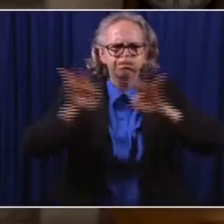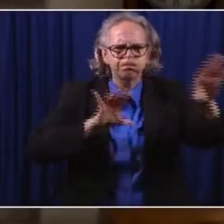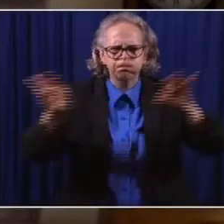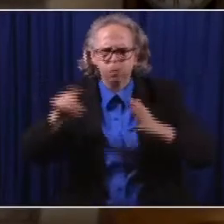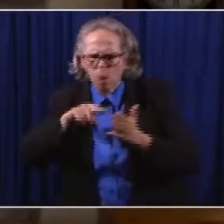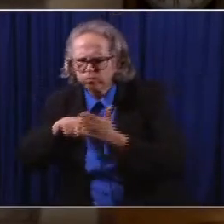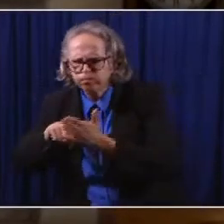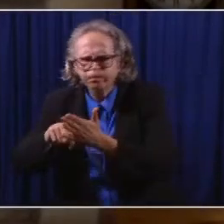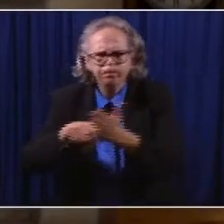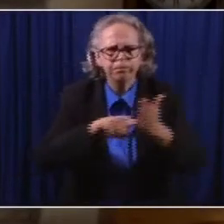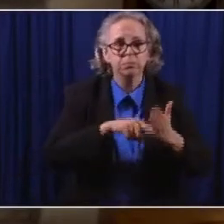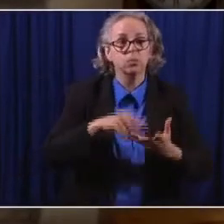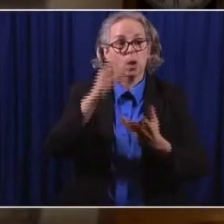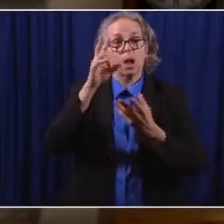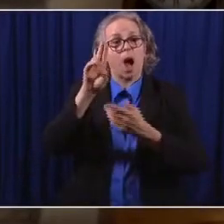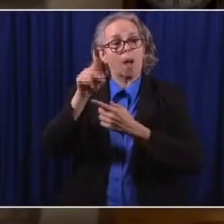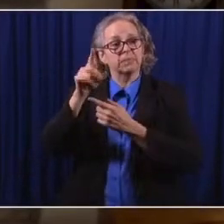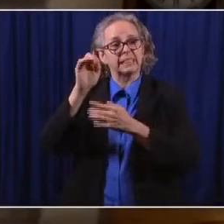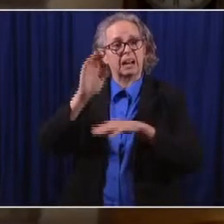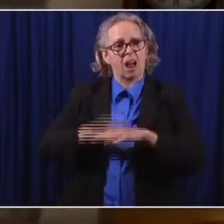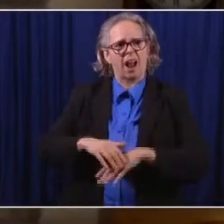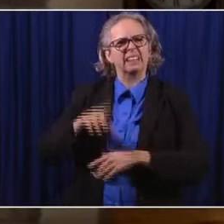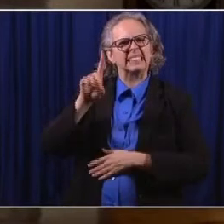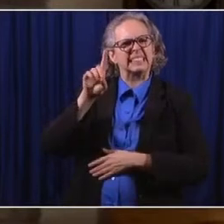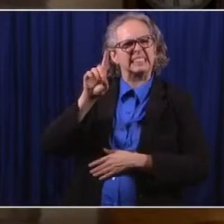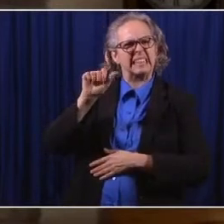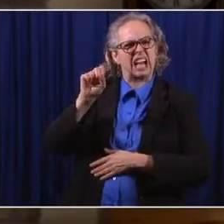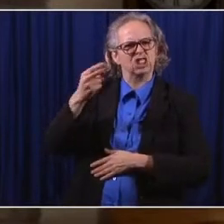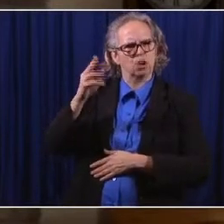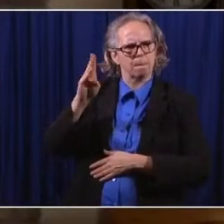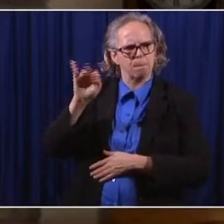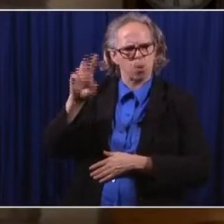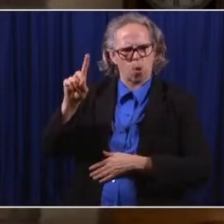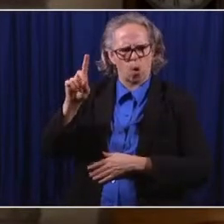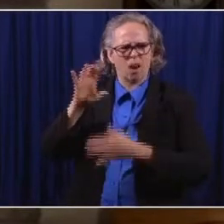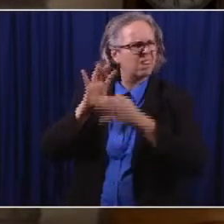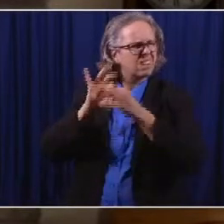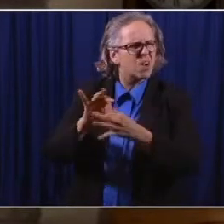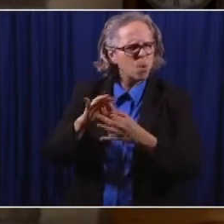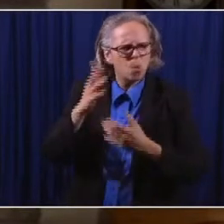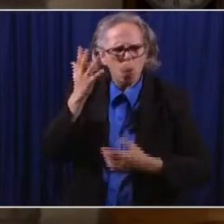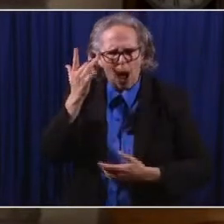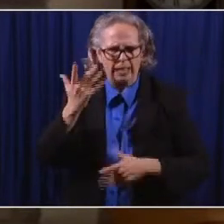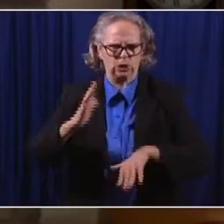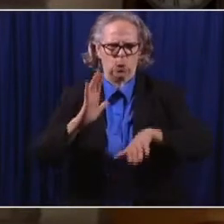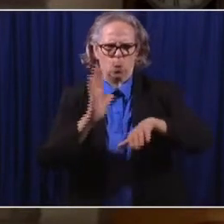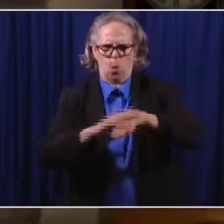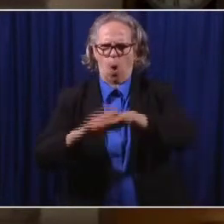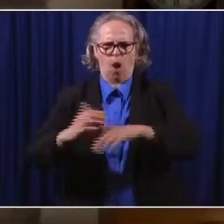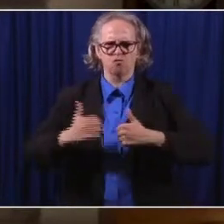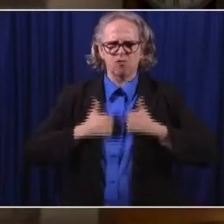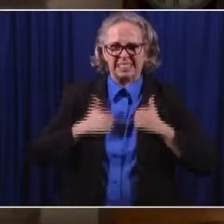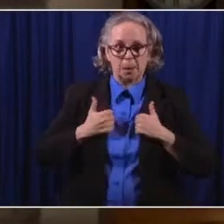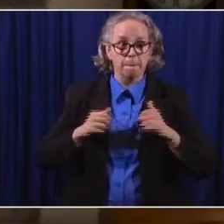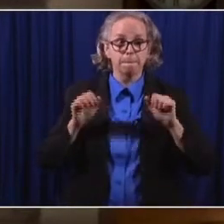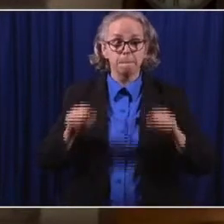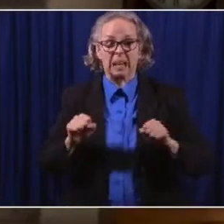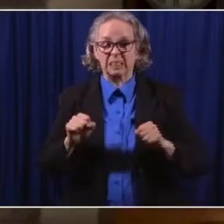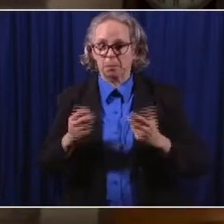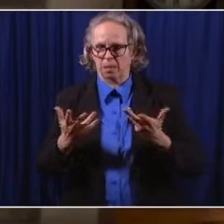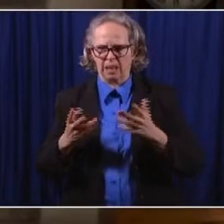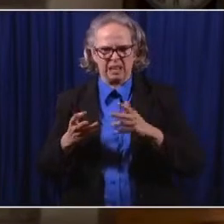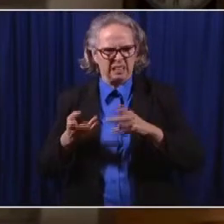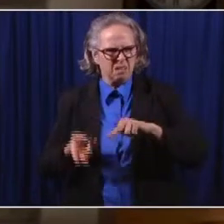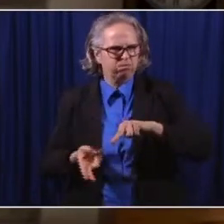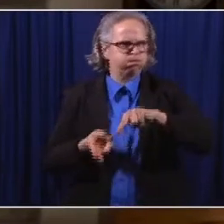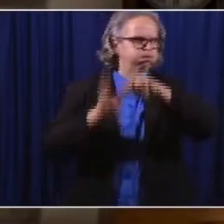local communities inform residents of the upticks, we're developing a toolkit that can be used to explain spikes, what they mean, and